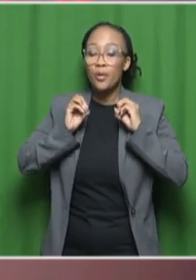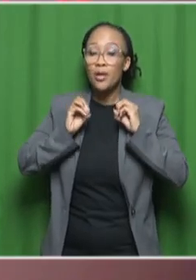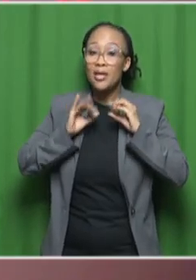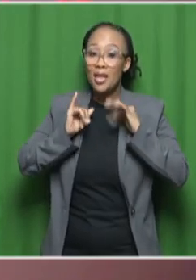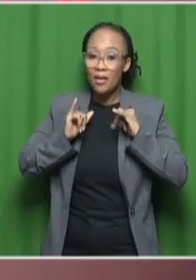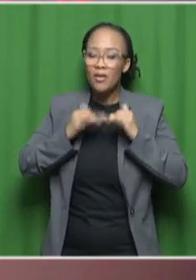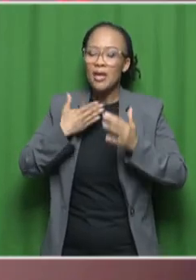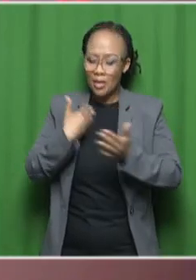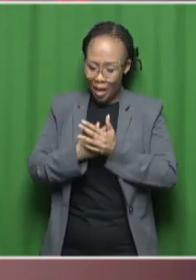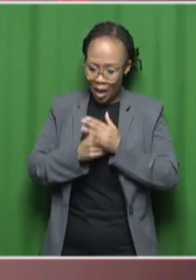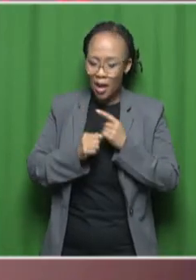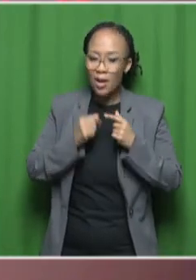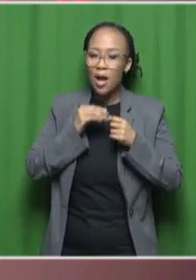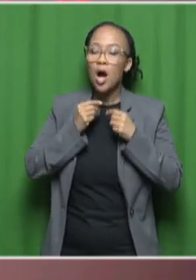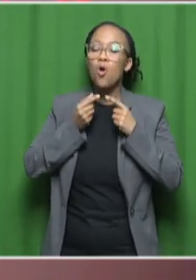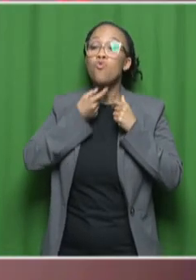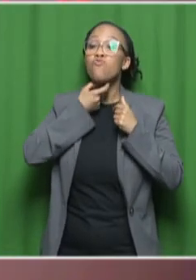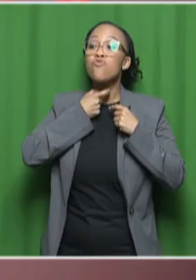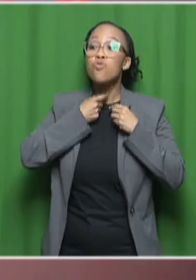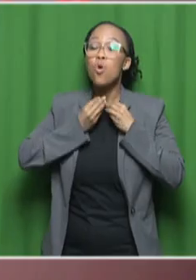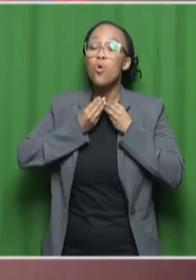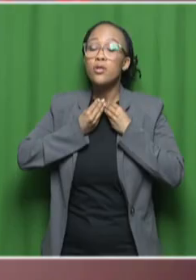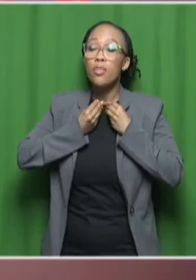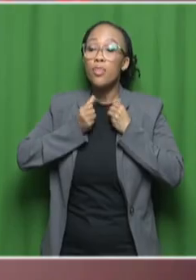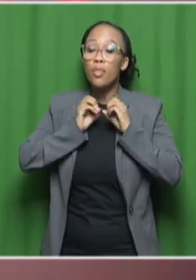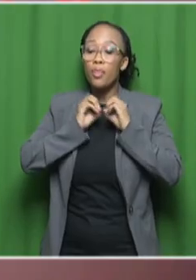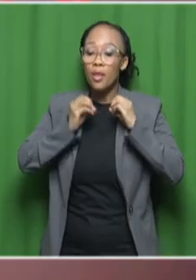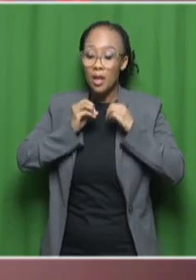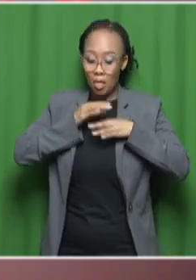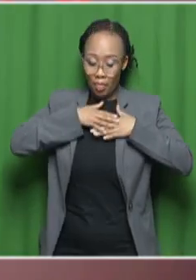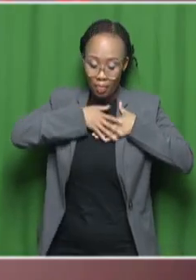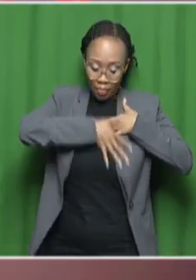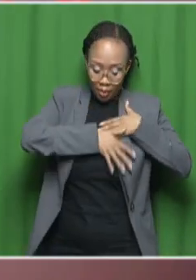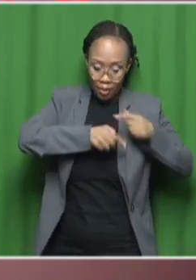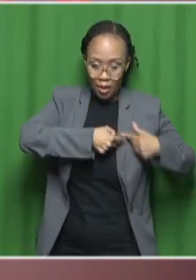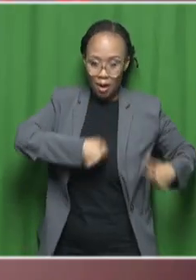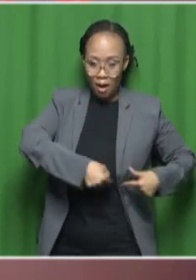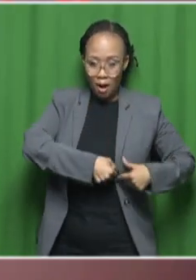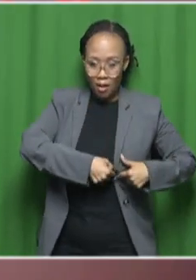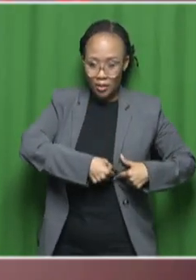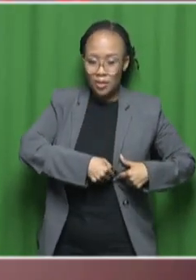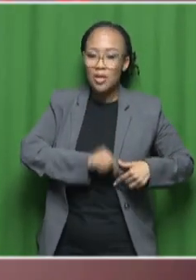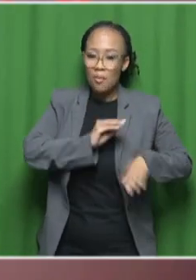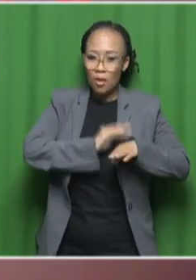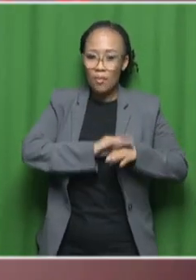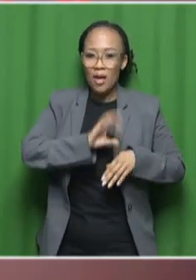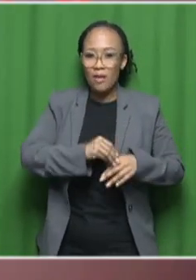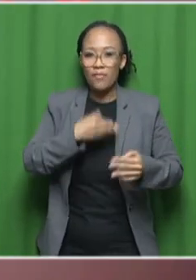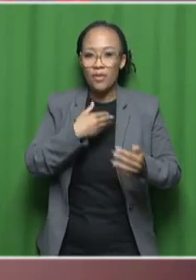heart conditions. Ernst van Rensburg is the clinic admin manager at